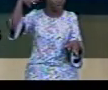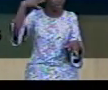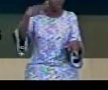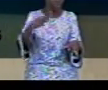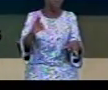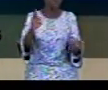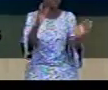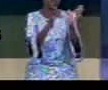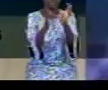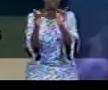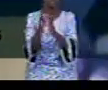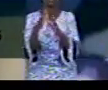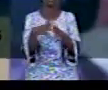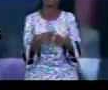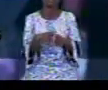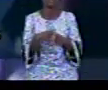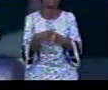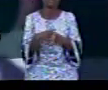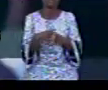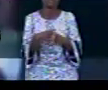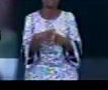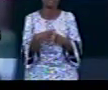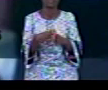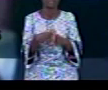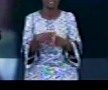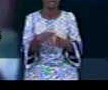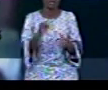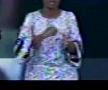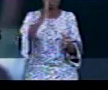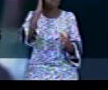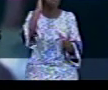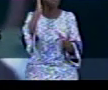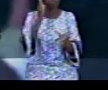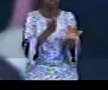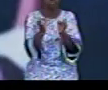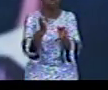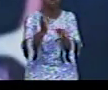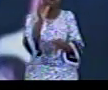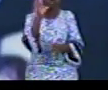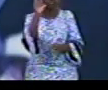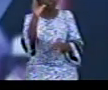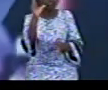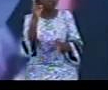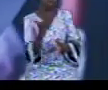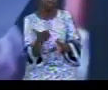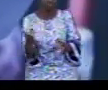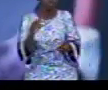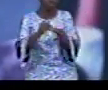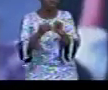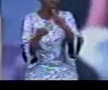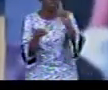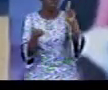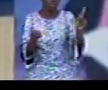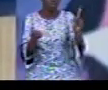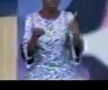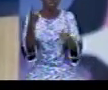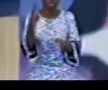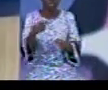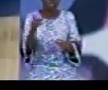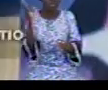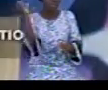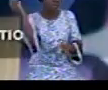of Jesus. I'll briefly consider three things. Number one, the